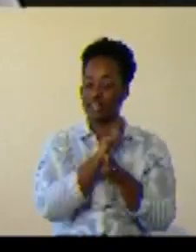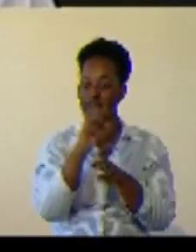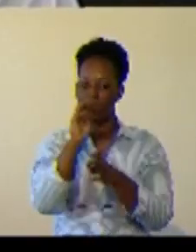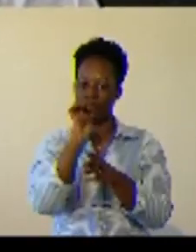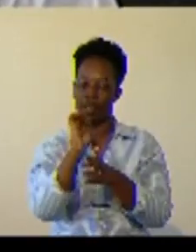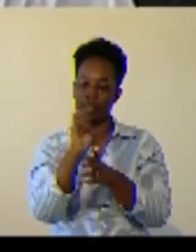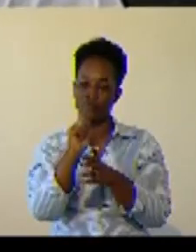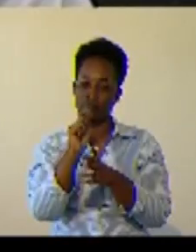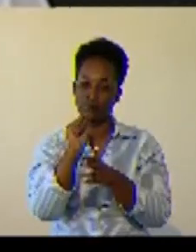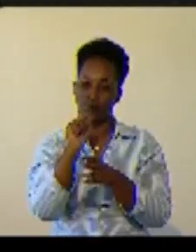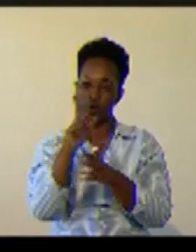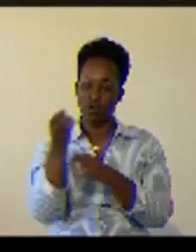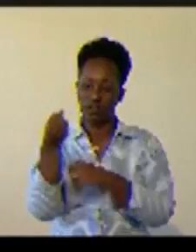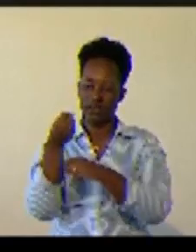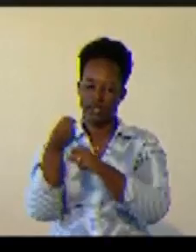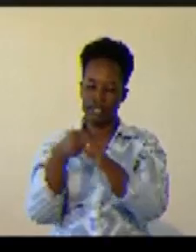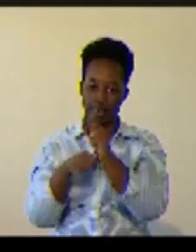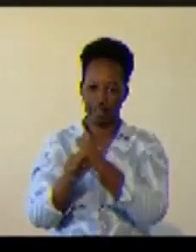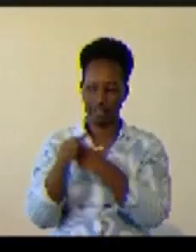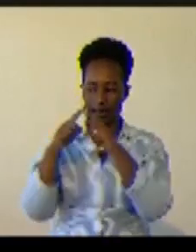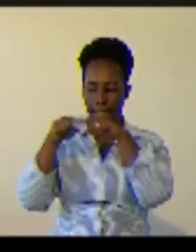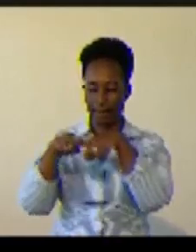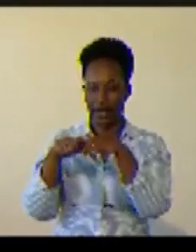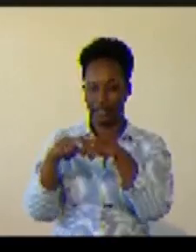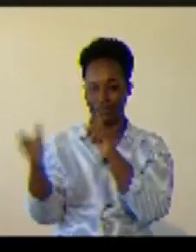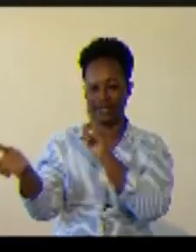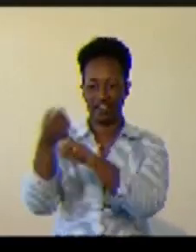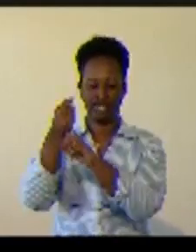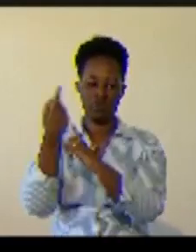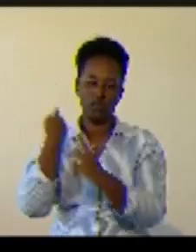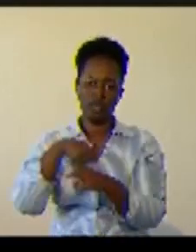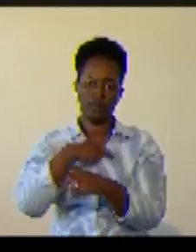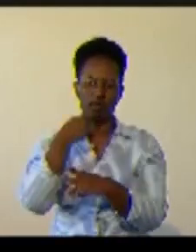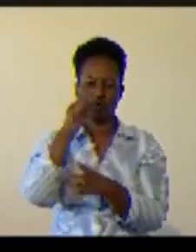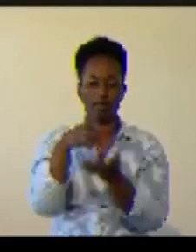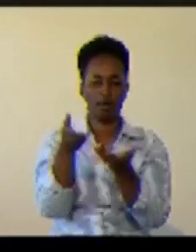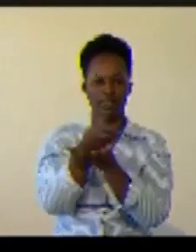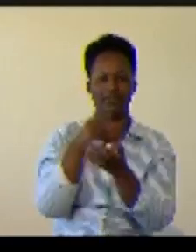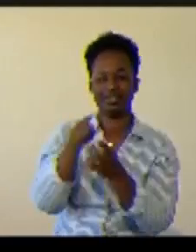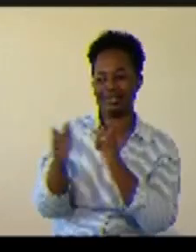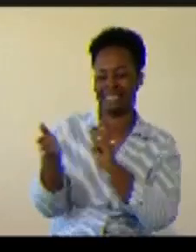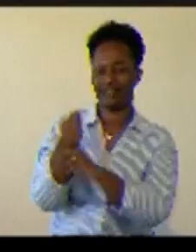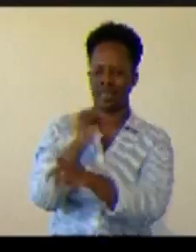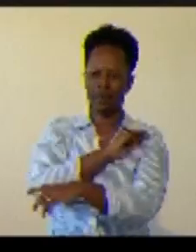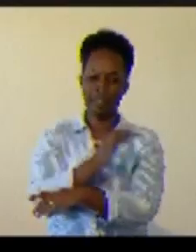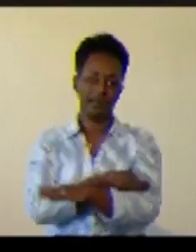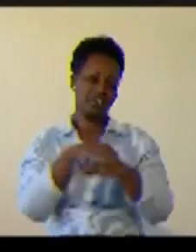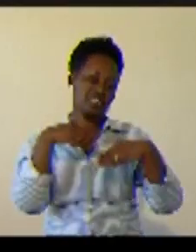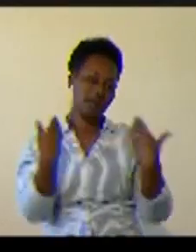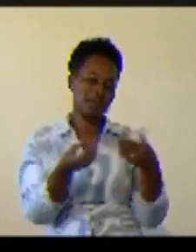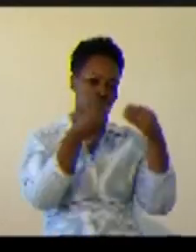gaining. So we have to analyze how the gaining ability or the losing